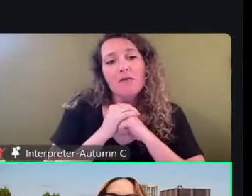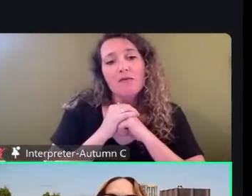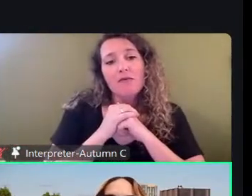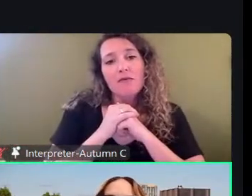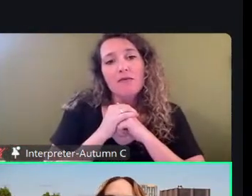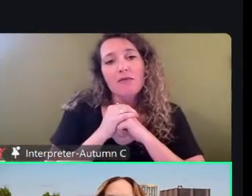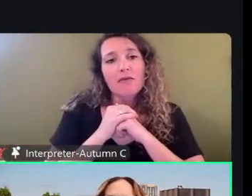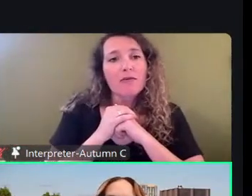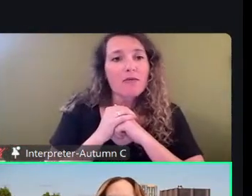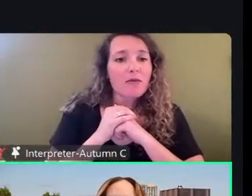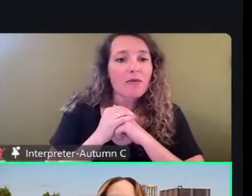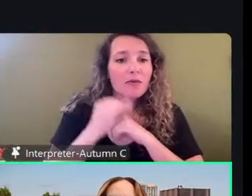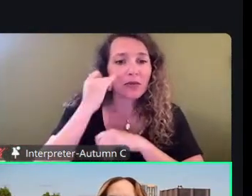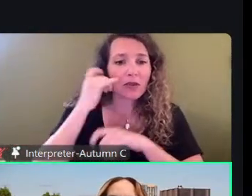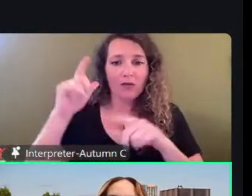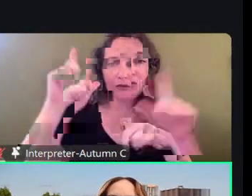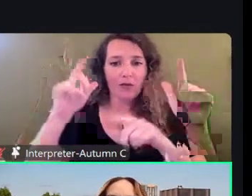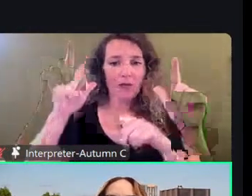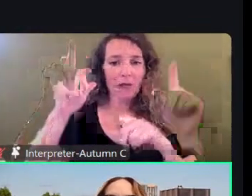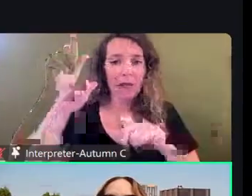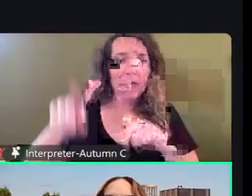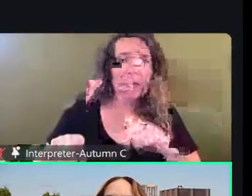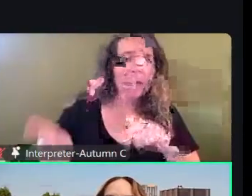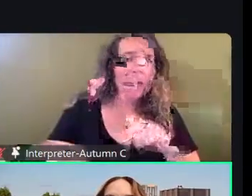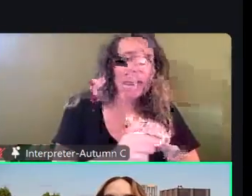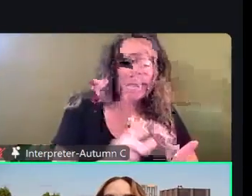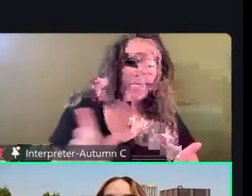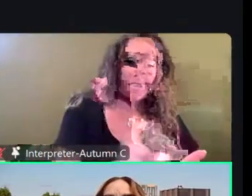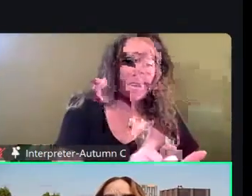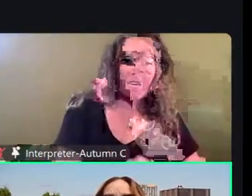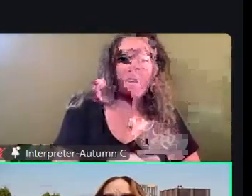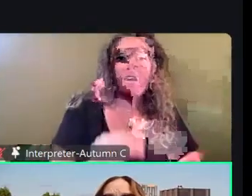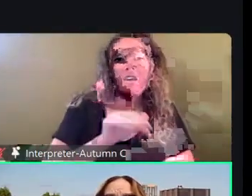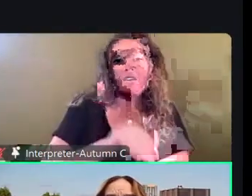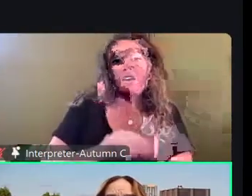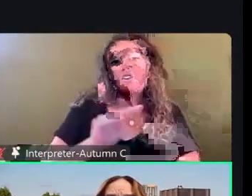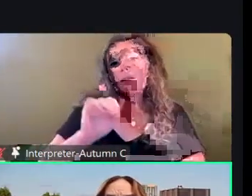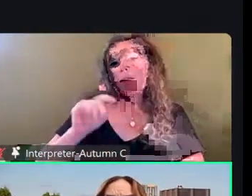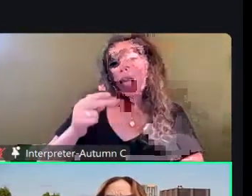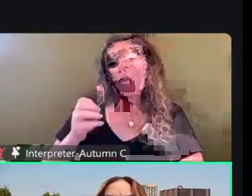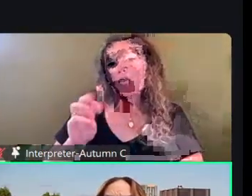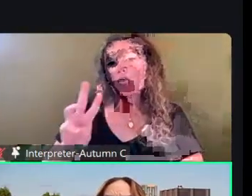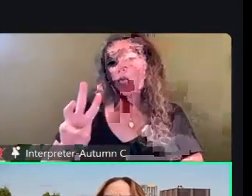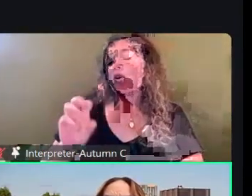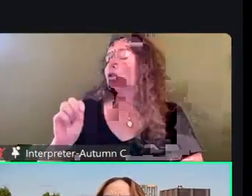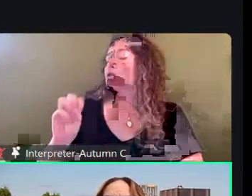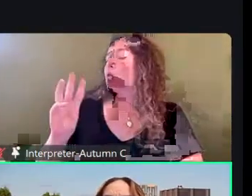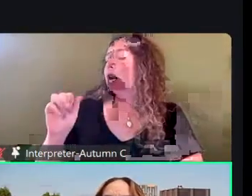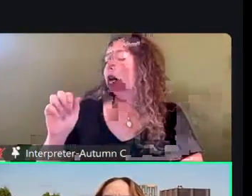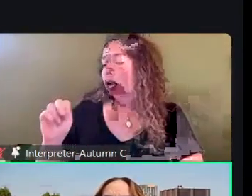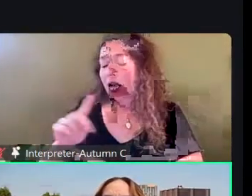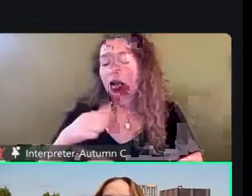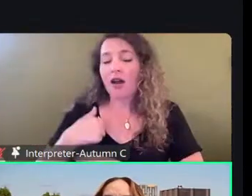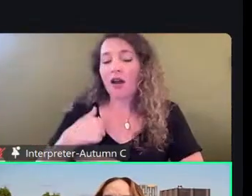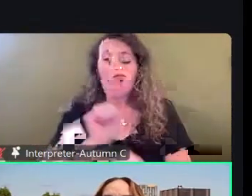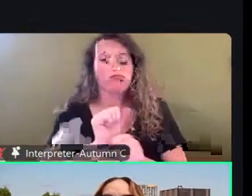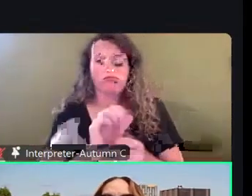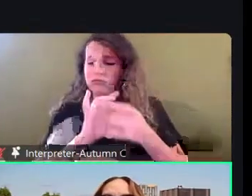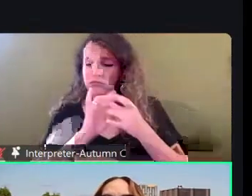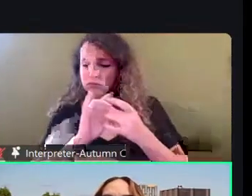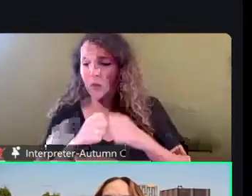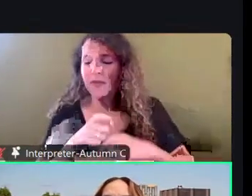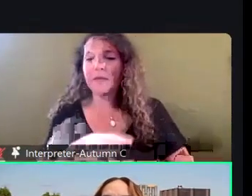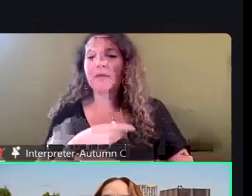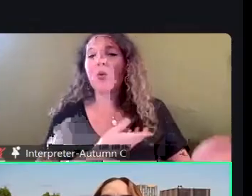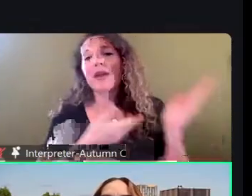in the lower left-hand corner, there's Dr. Matthew Swan. He's the director of the neurology clerkship that I closely work with. And we brought